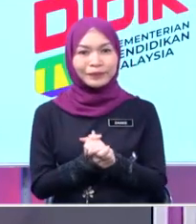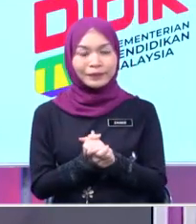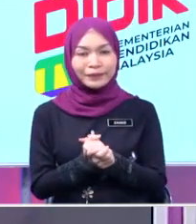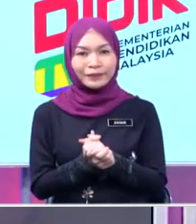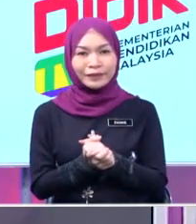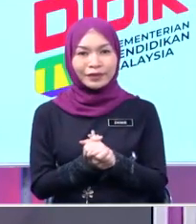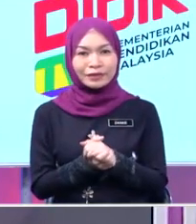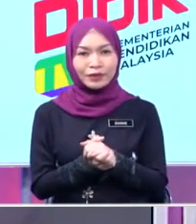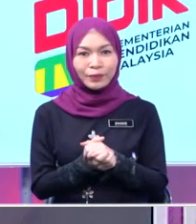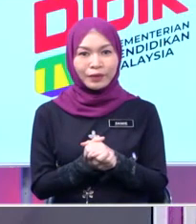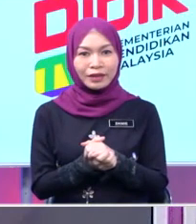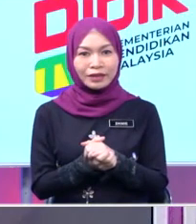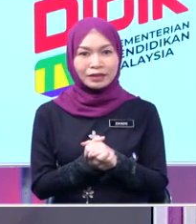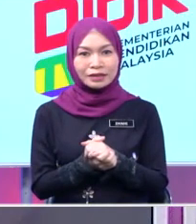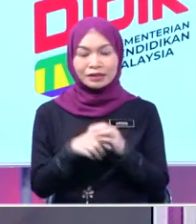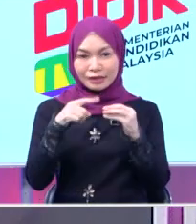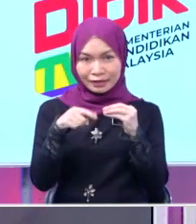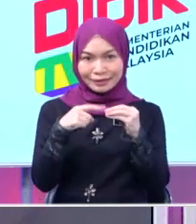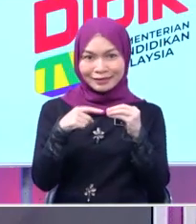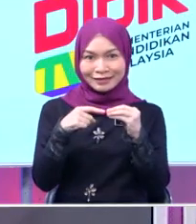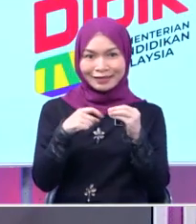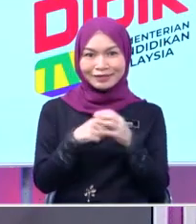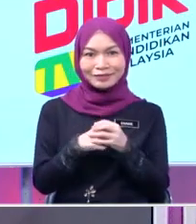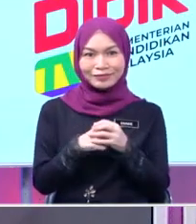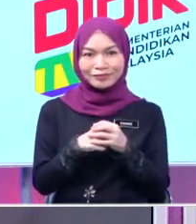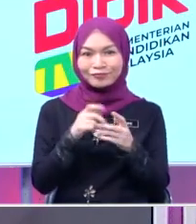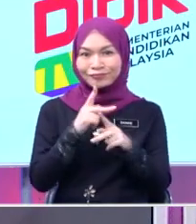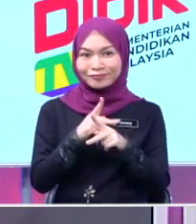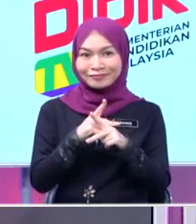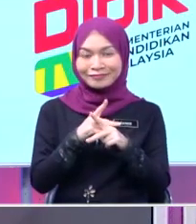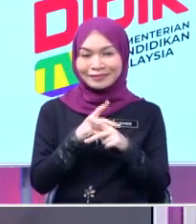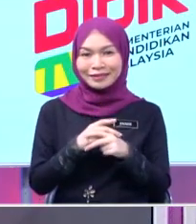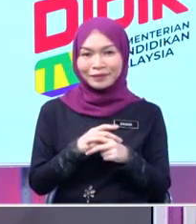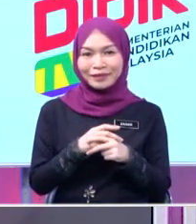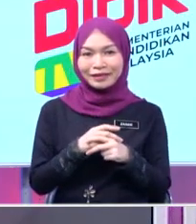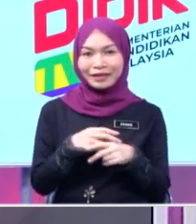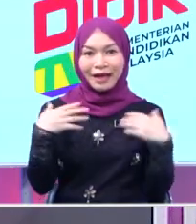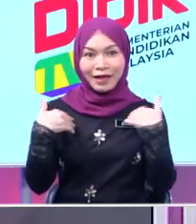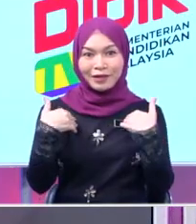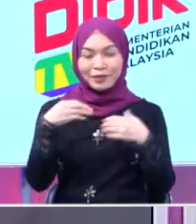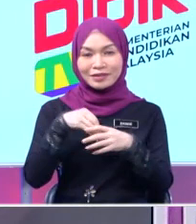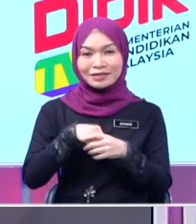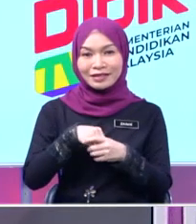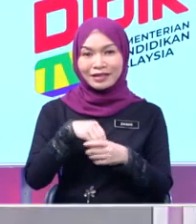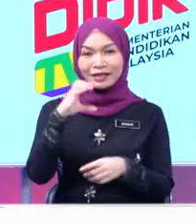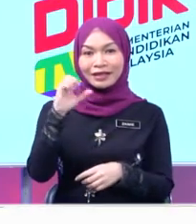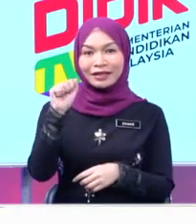The topic is about studying them in cages. So which one? They all have opinions.